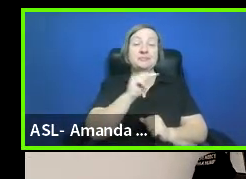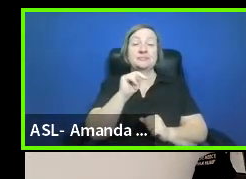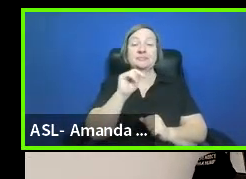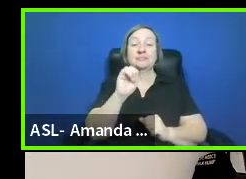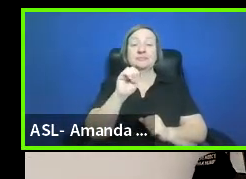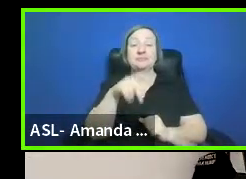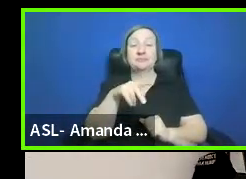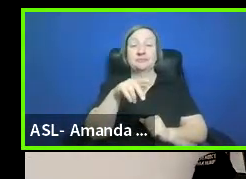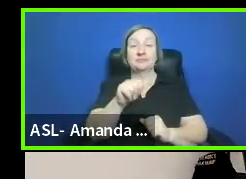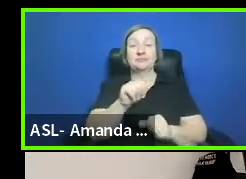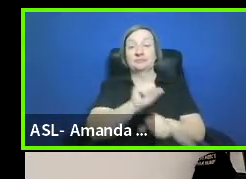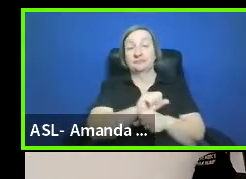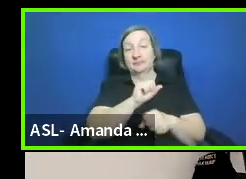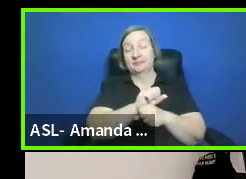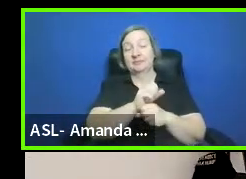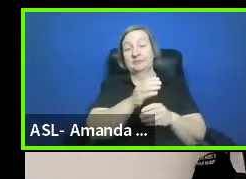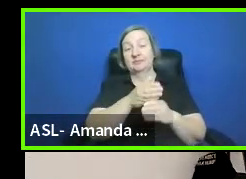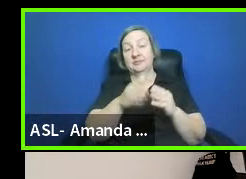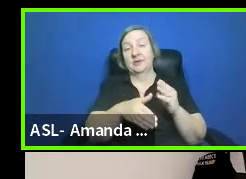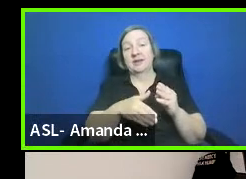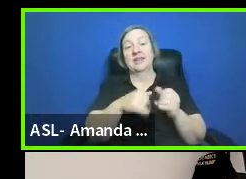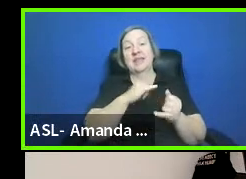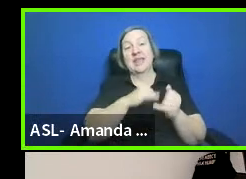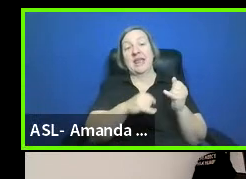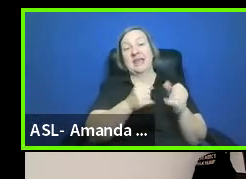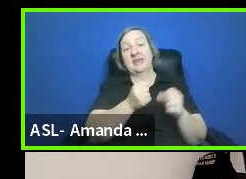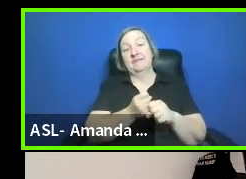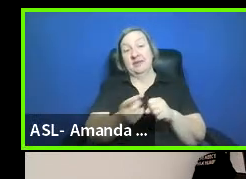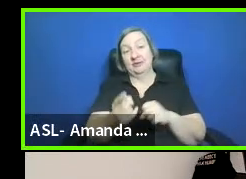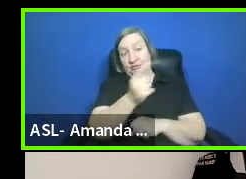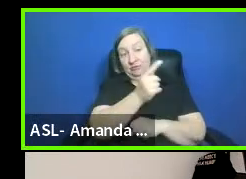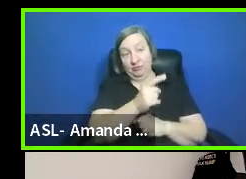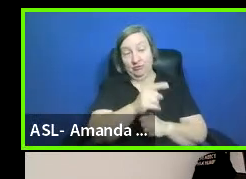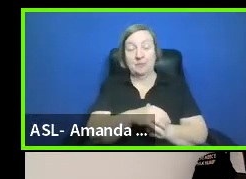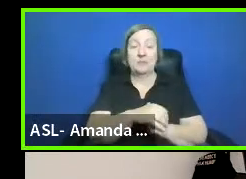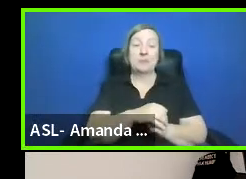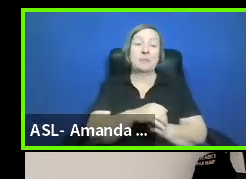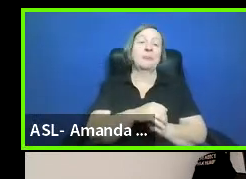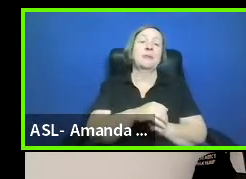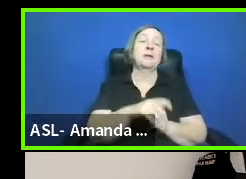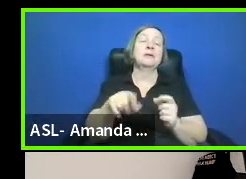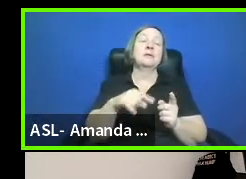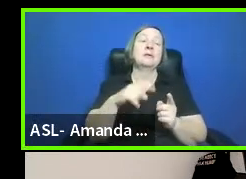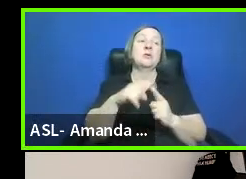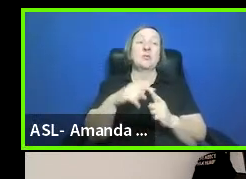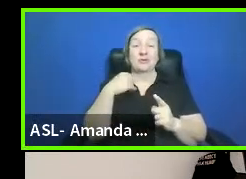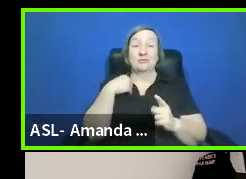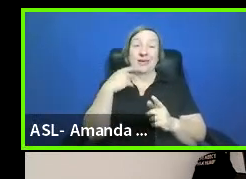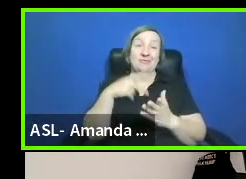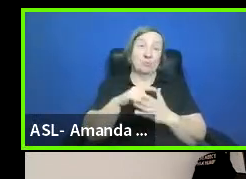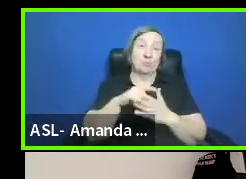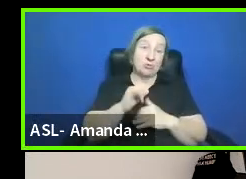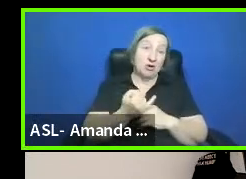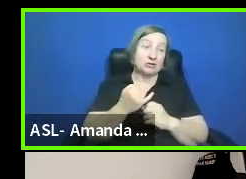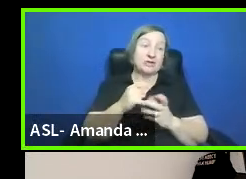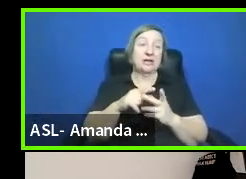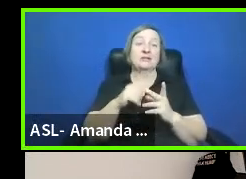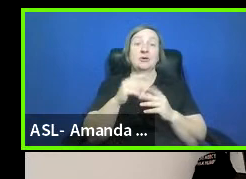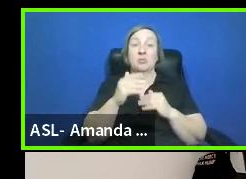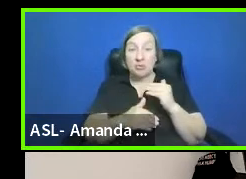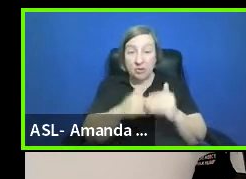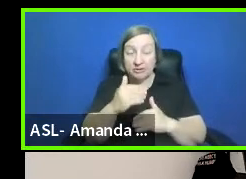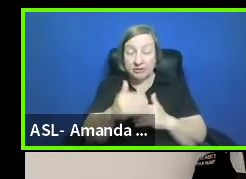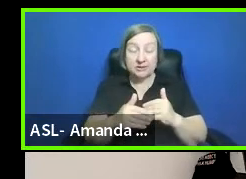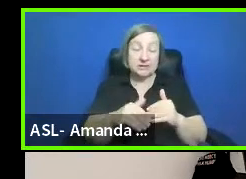NEPA work to conclude at the end of next year. And so when you have a project or a process that